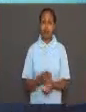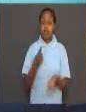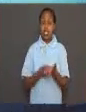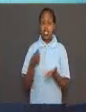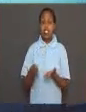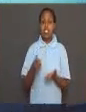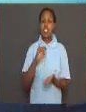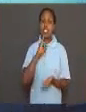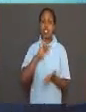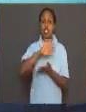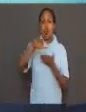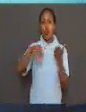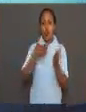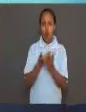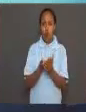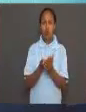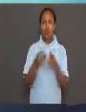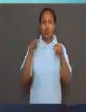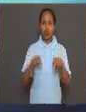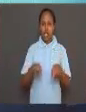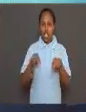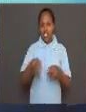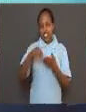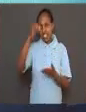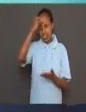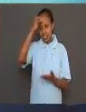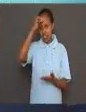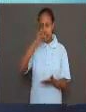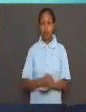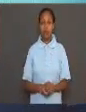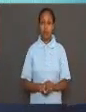This is all for today's lesson.